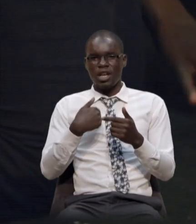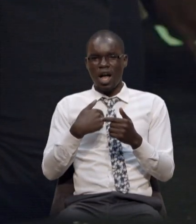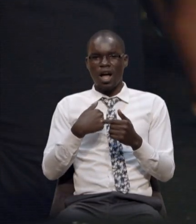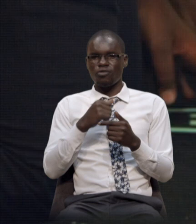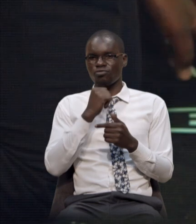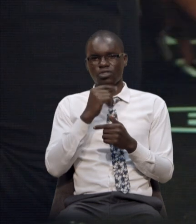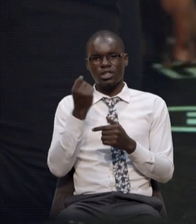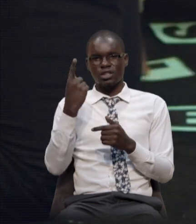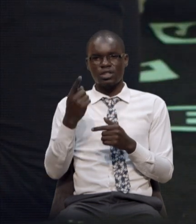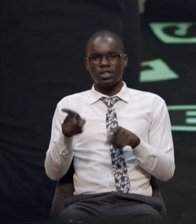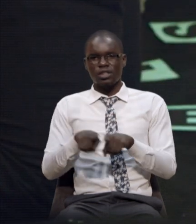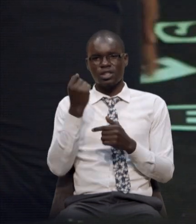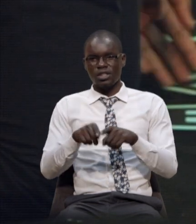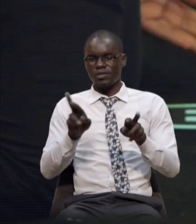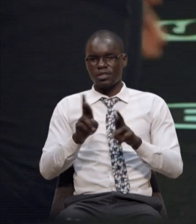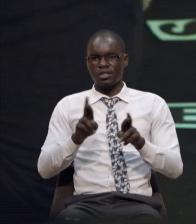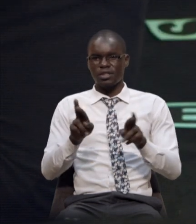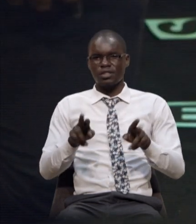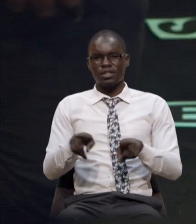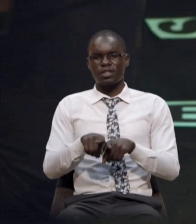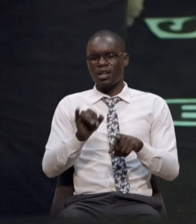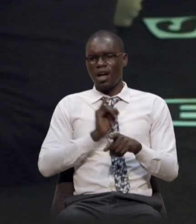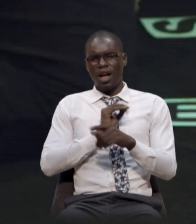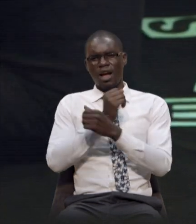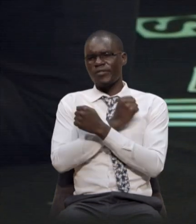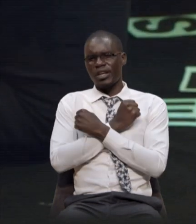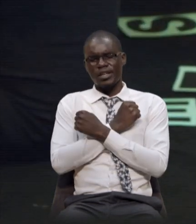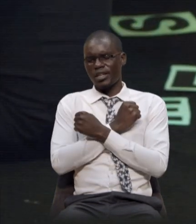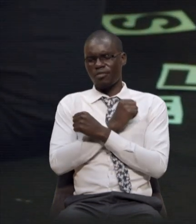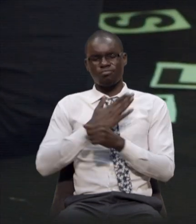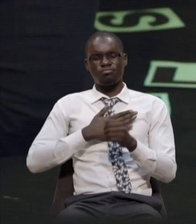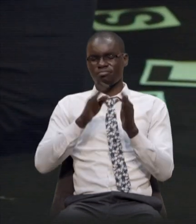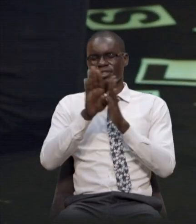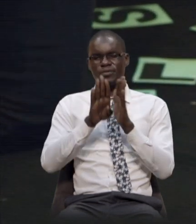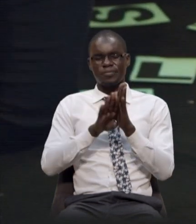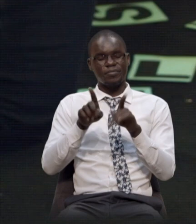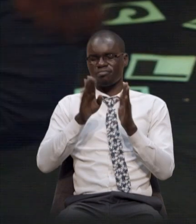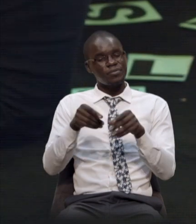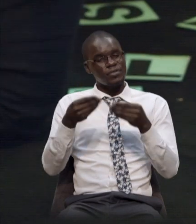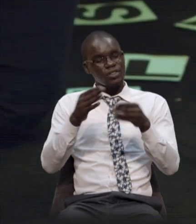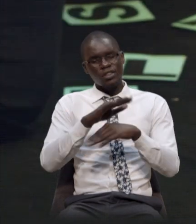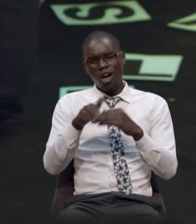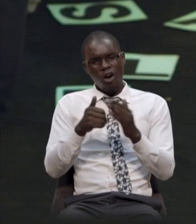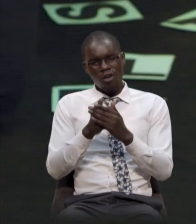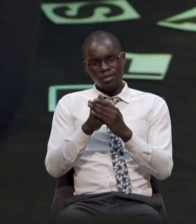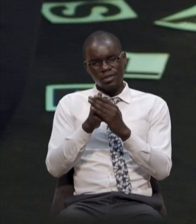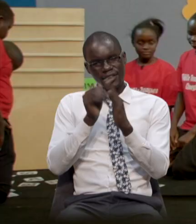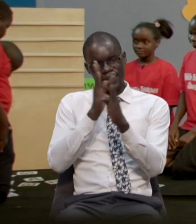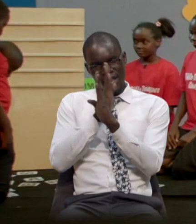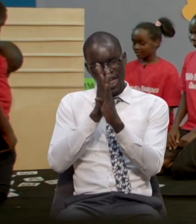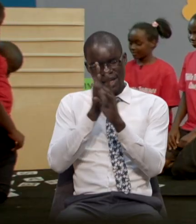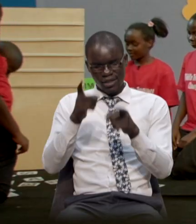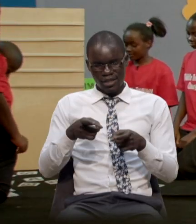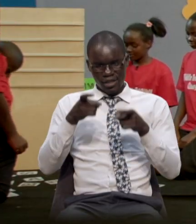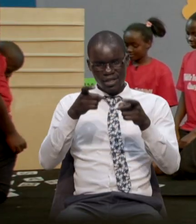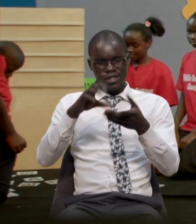disobeyed. And they're already. And as usual, I love my Bible because it gives me all these hidden treasures